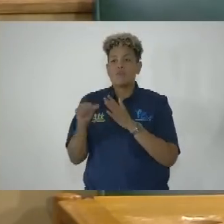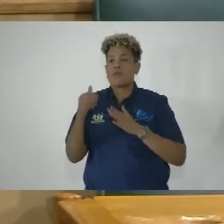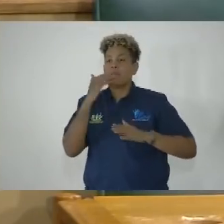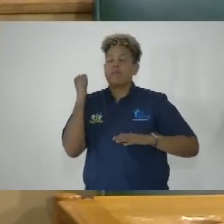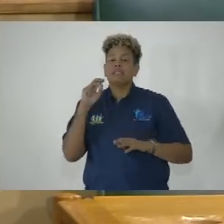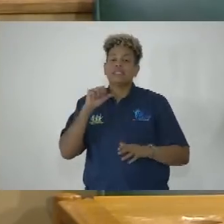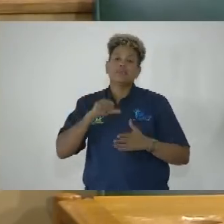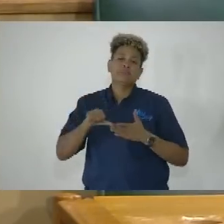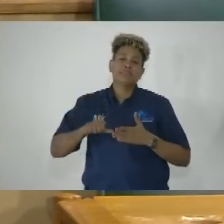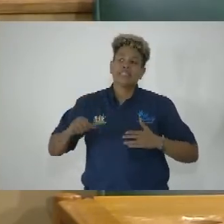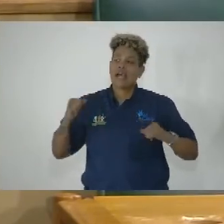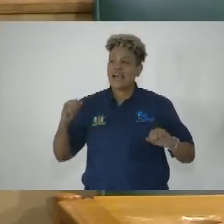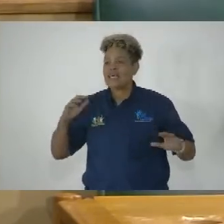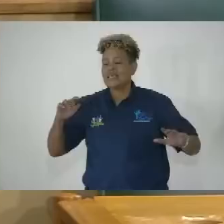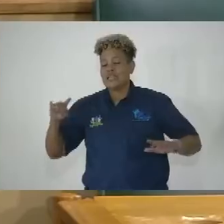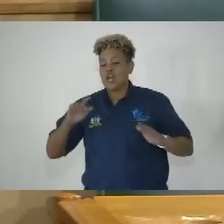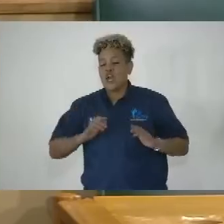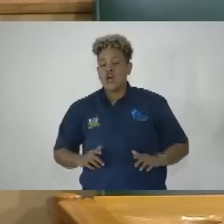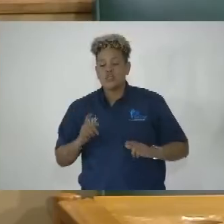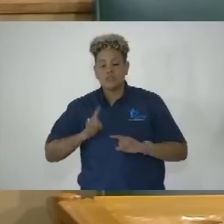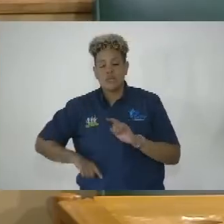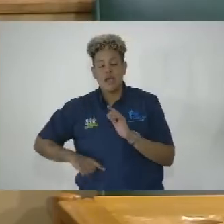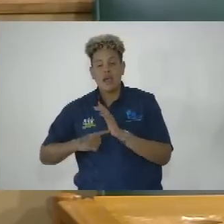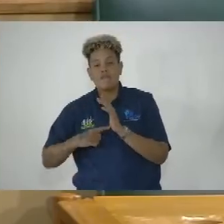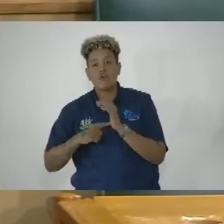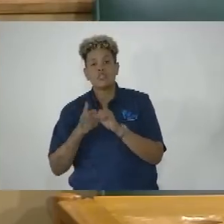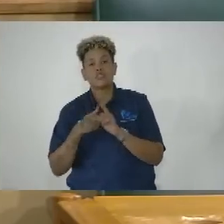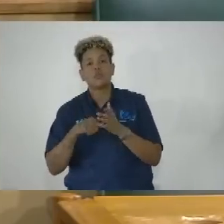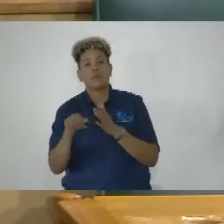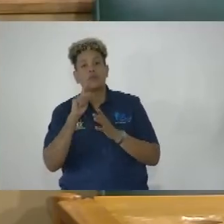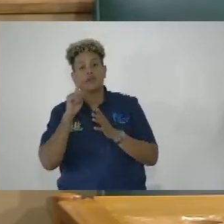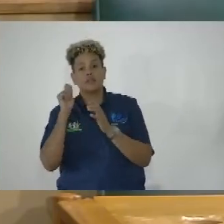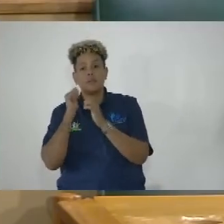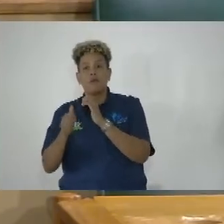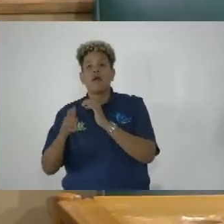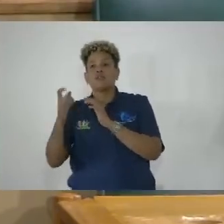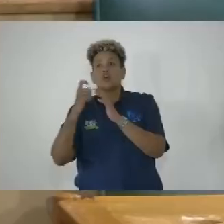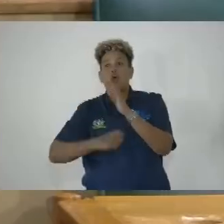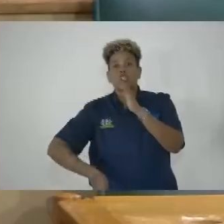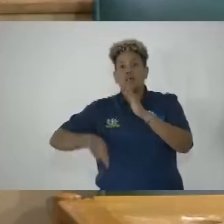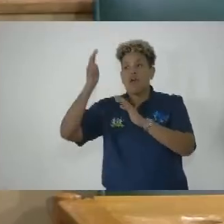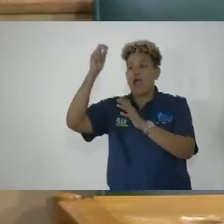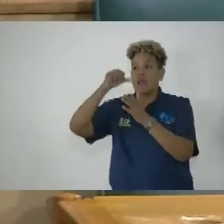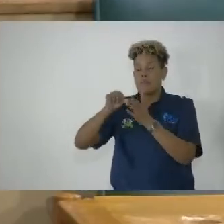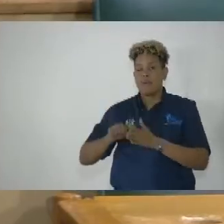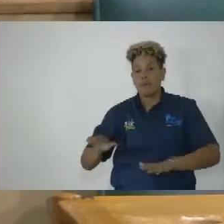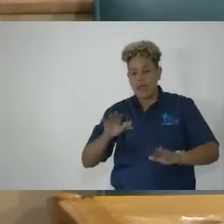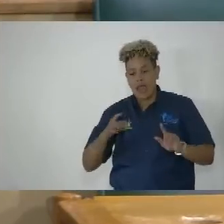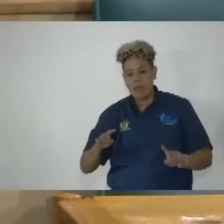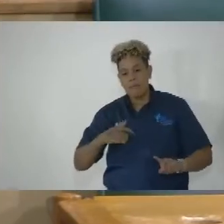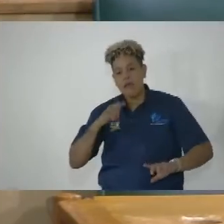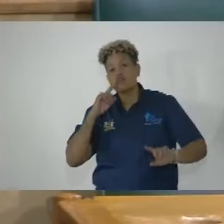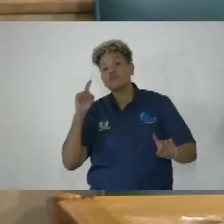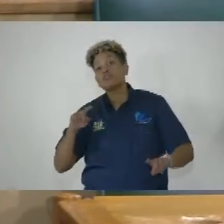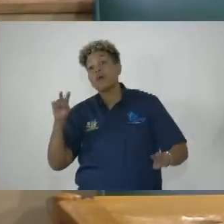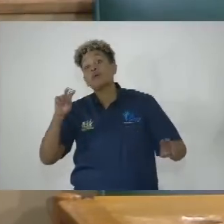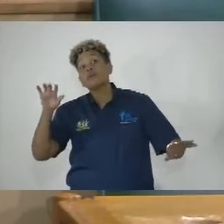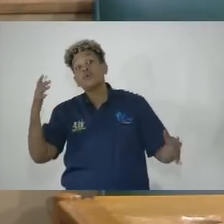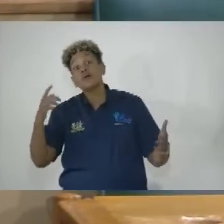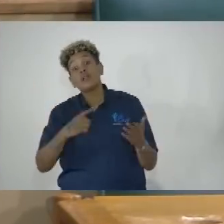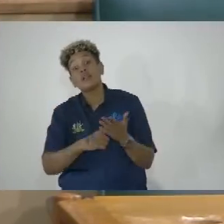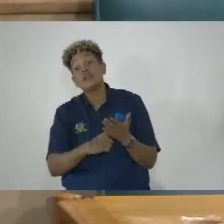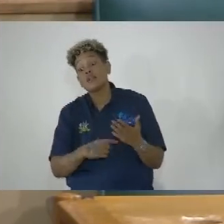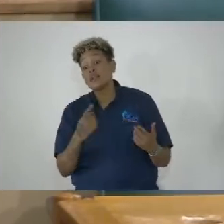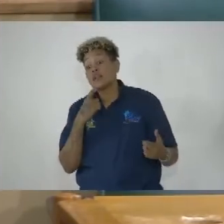wages and that their customers could not afford to pay the pass-through cost of higher wages. My response to those arguments